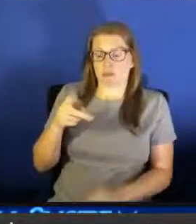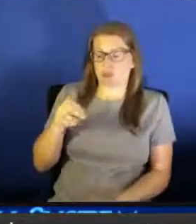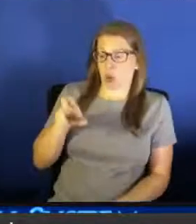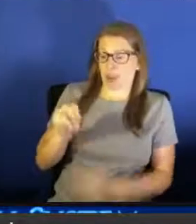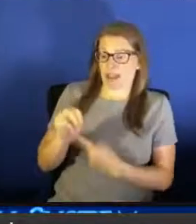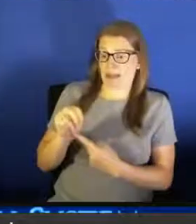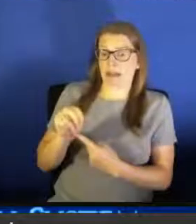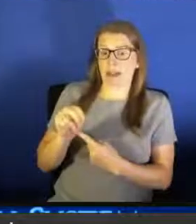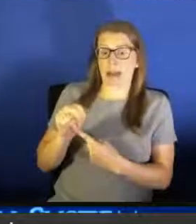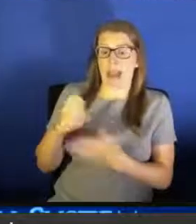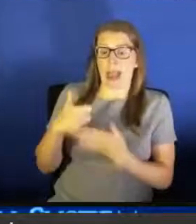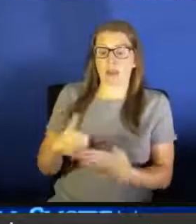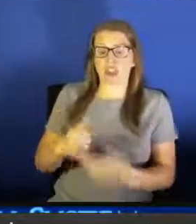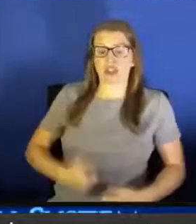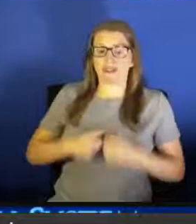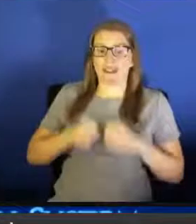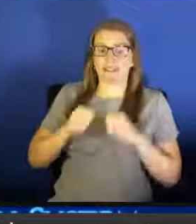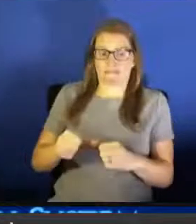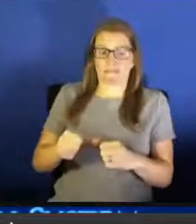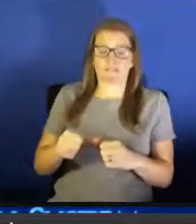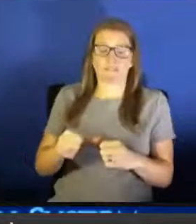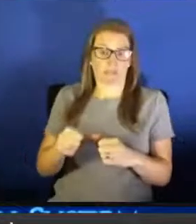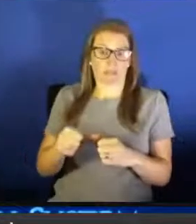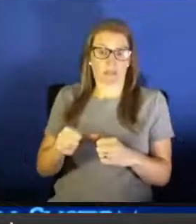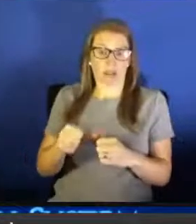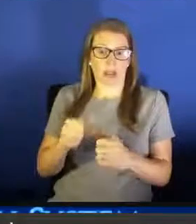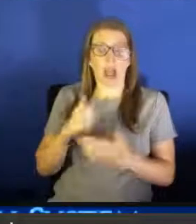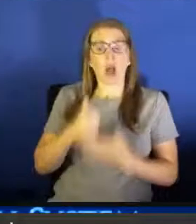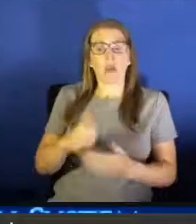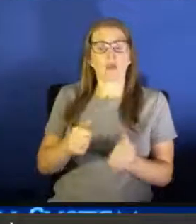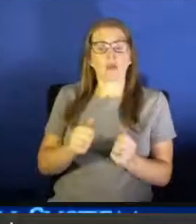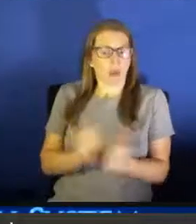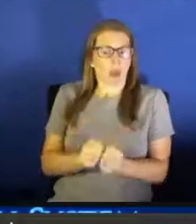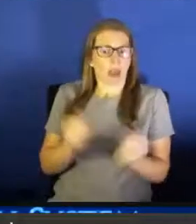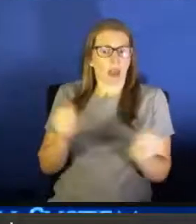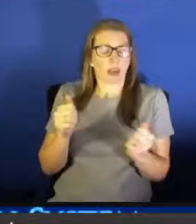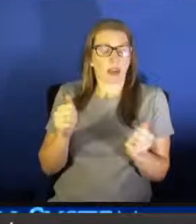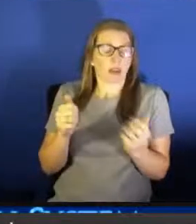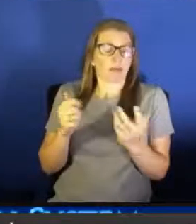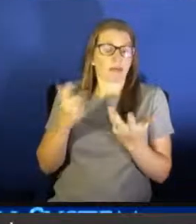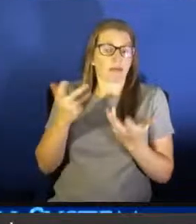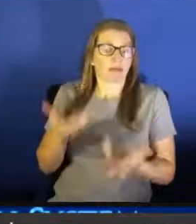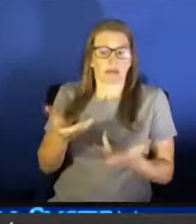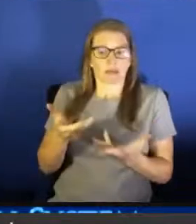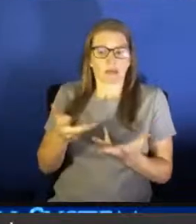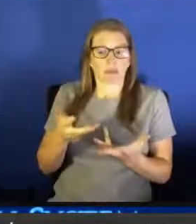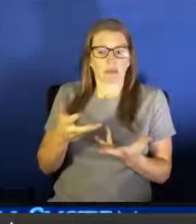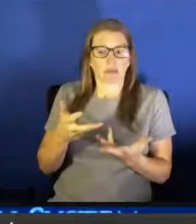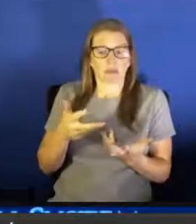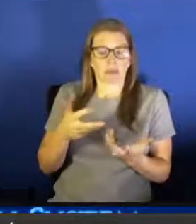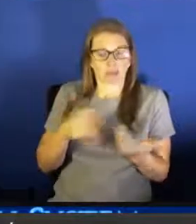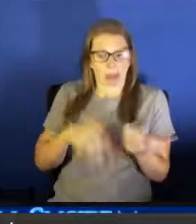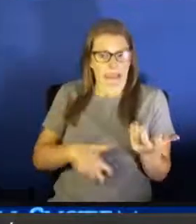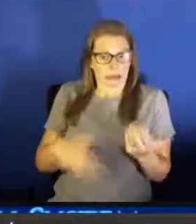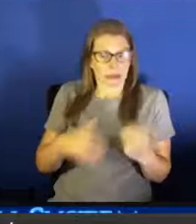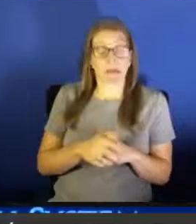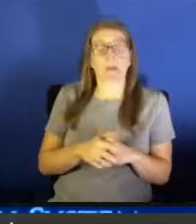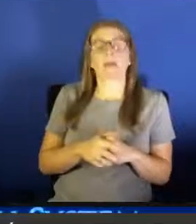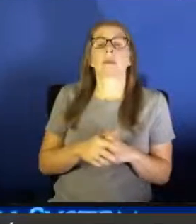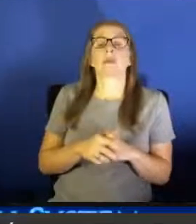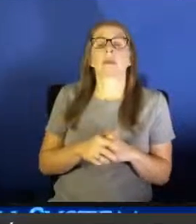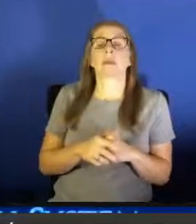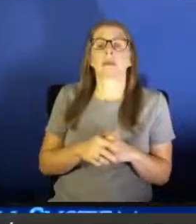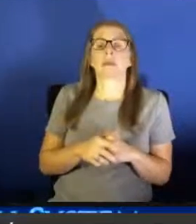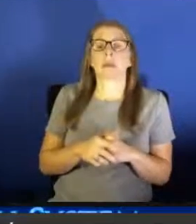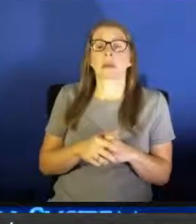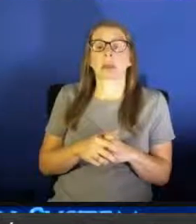it survive and help in reproduction. So it's a pretty critical protein. But when it's high, it can be high for many reasons. That could